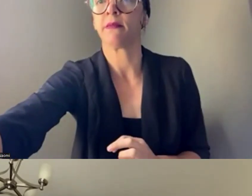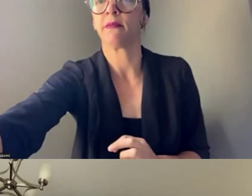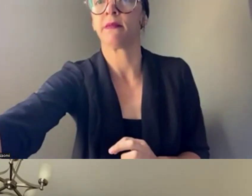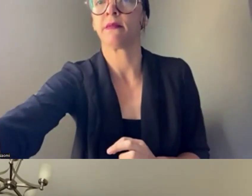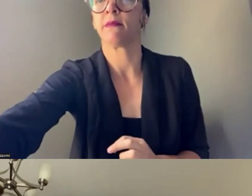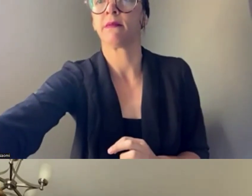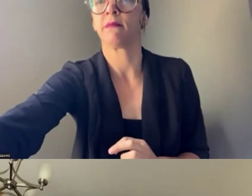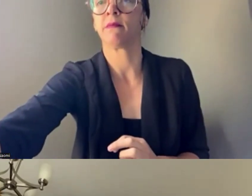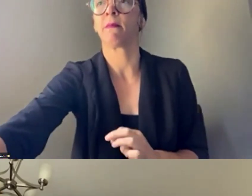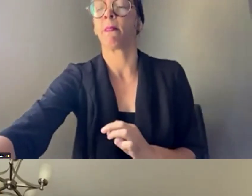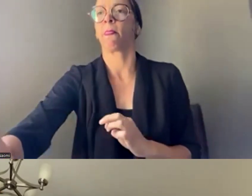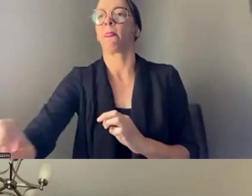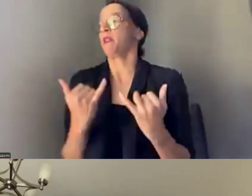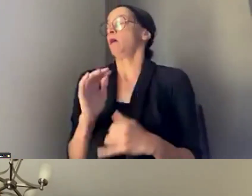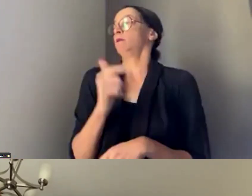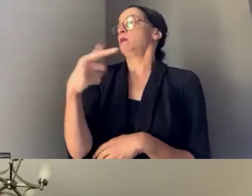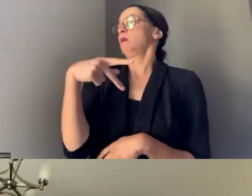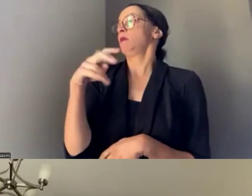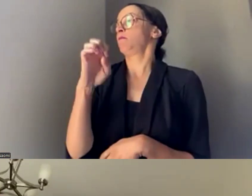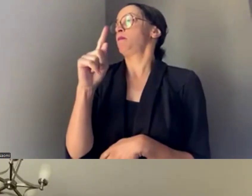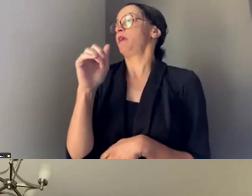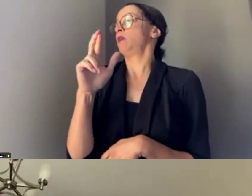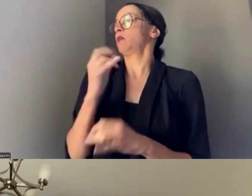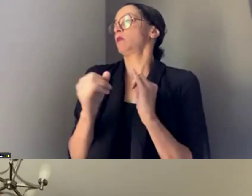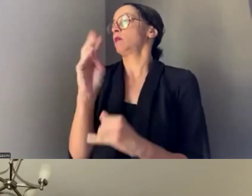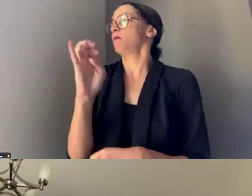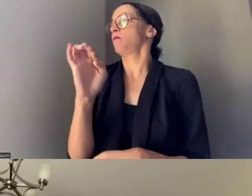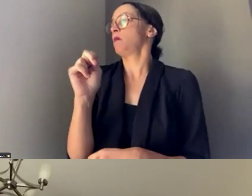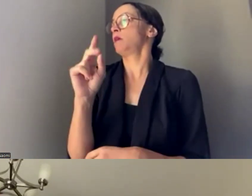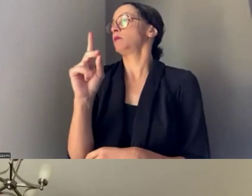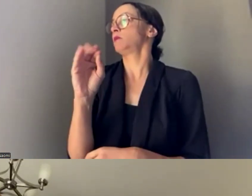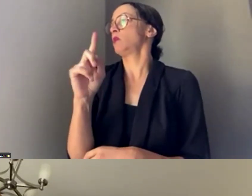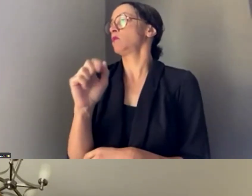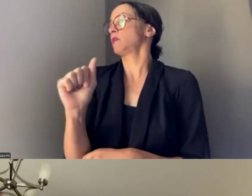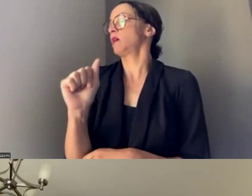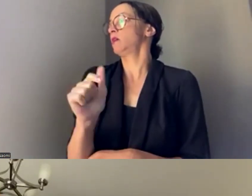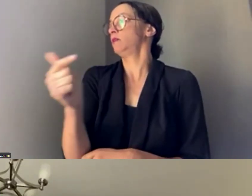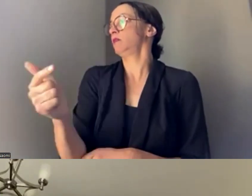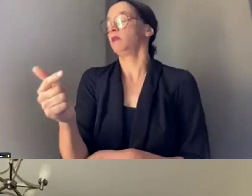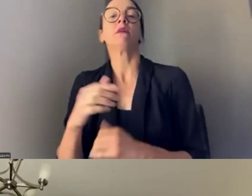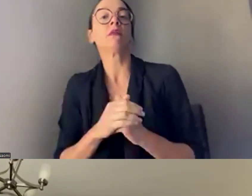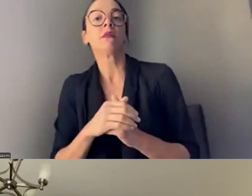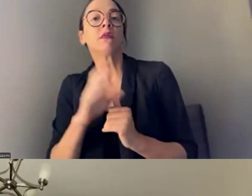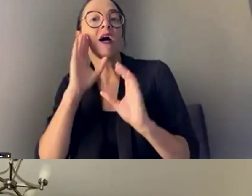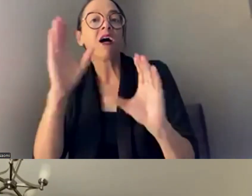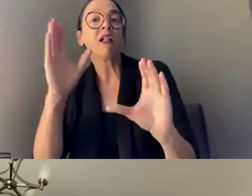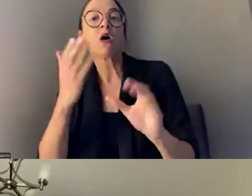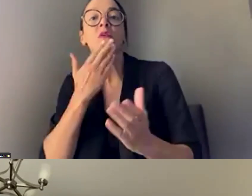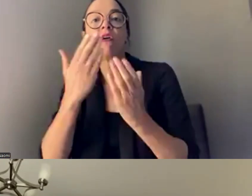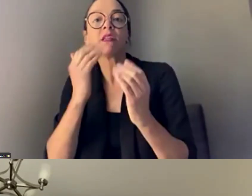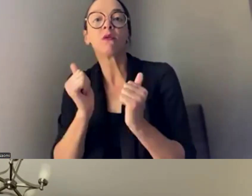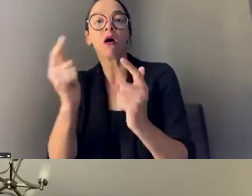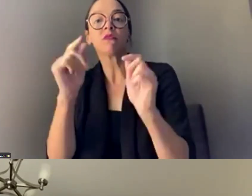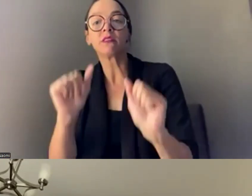You're welcome, and thank you, everyone. Can you hear me okay? Yes. I'm Peter Mendoza, and my